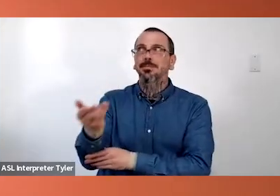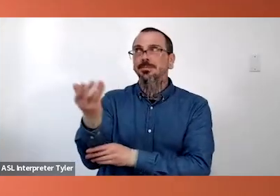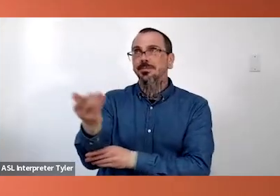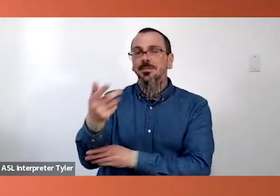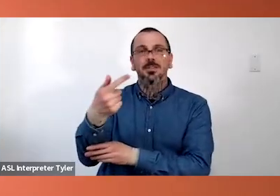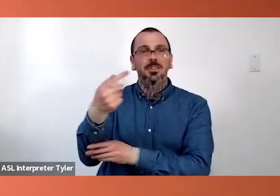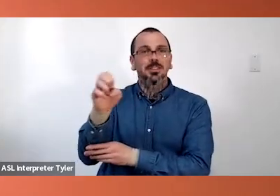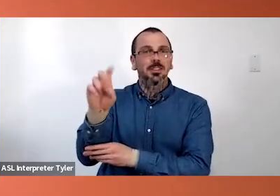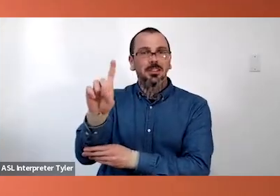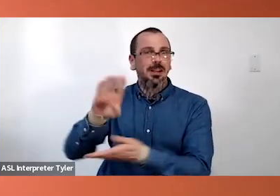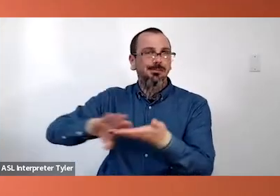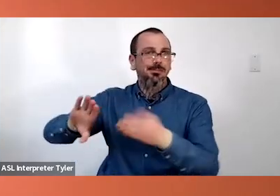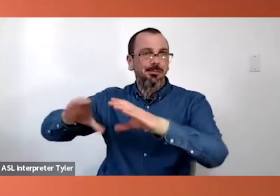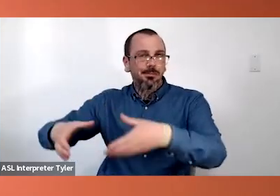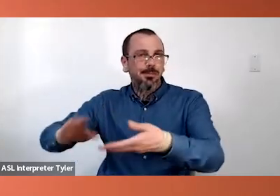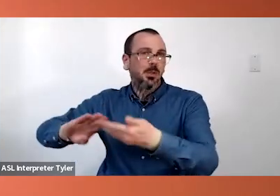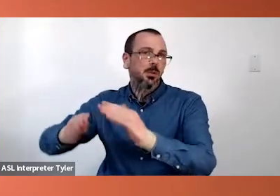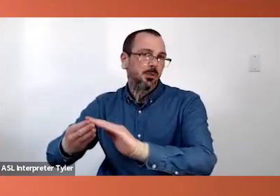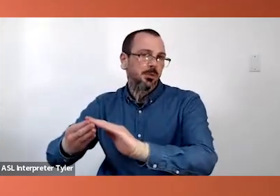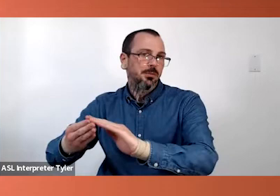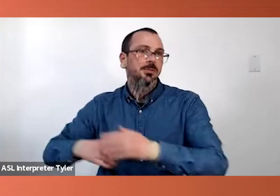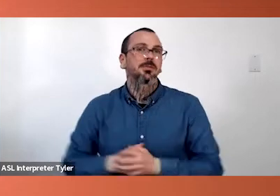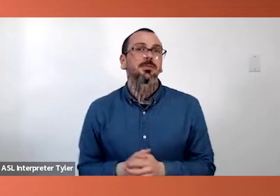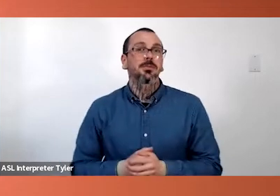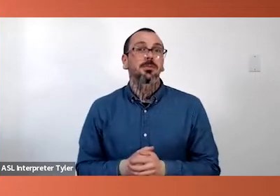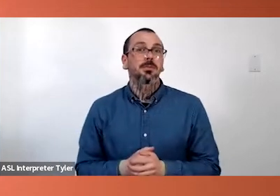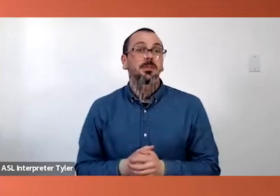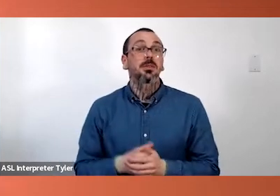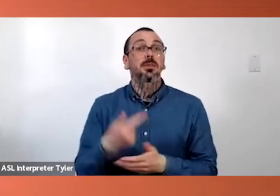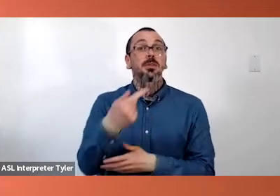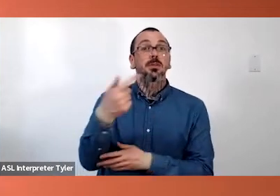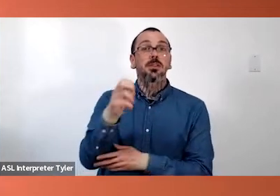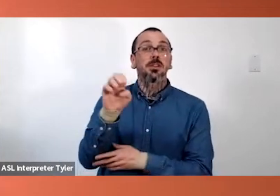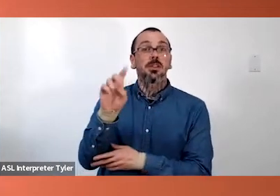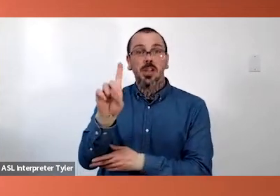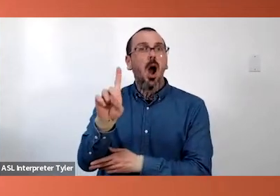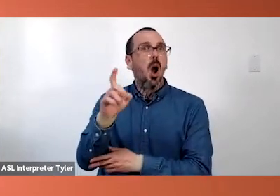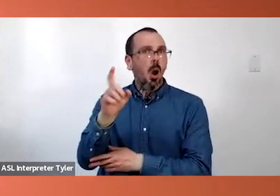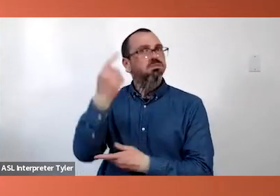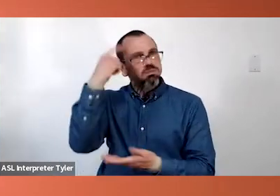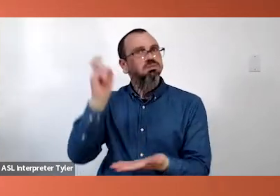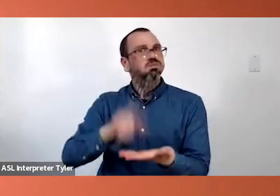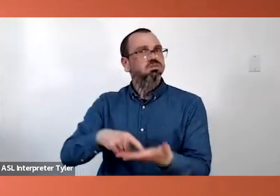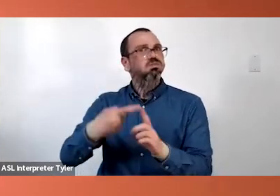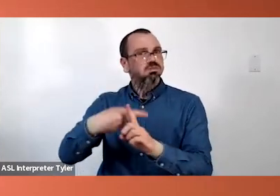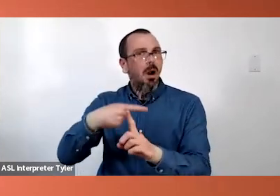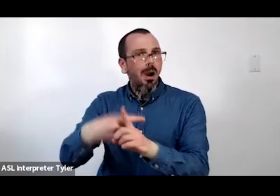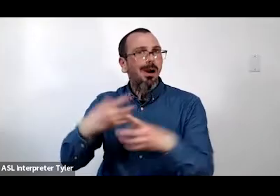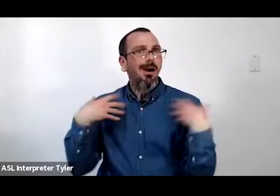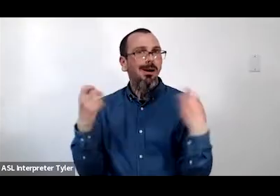minority communities, which is about the relationship between access to gender-affirming healthcare and the prevalence of eating